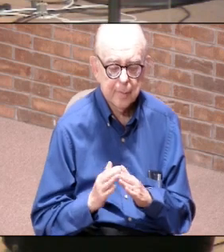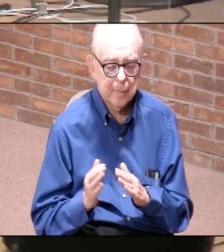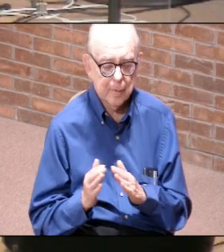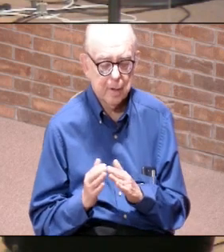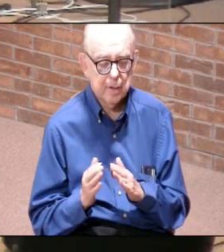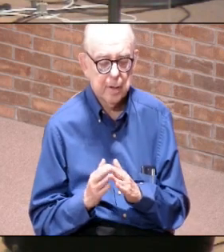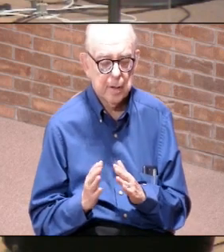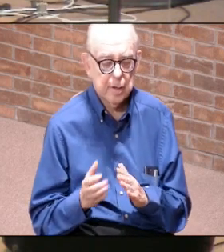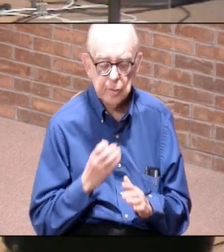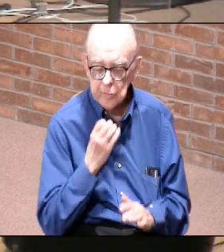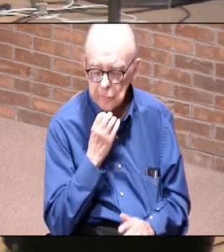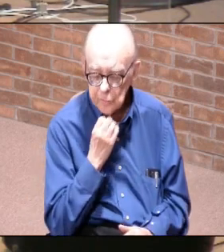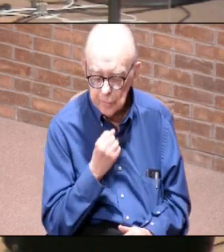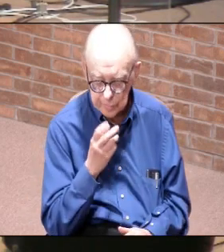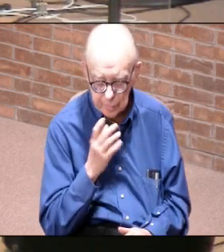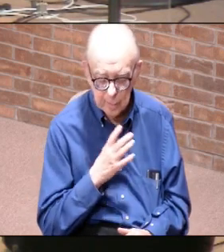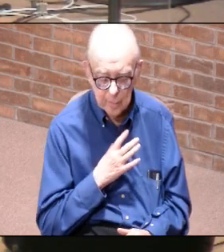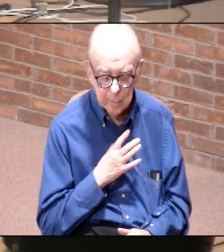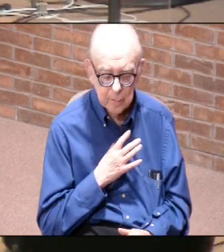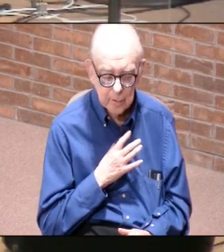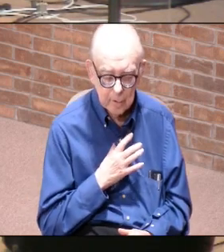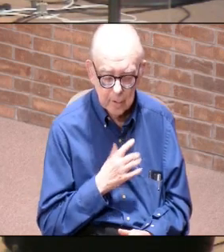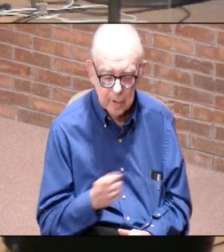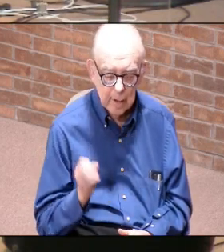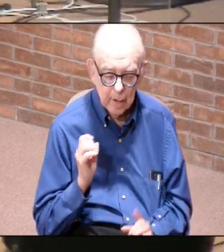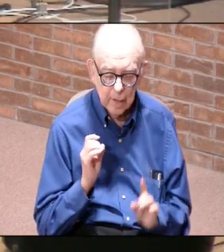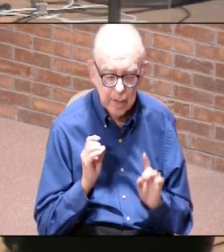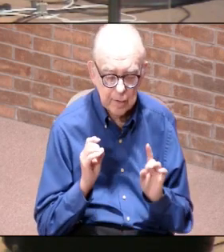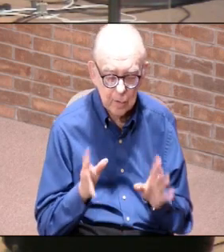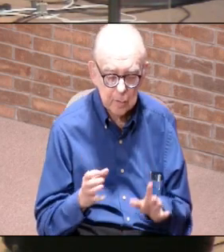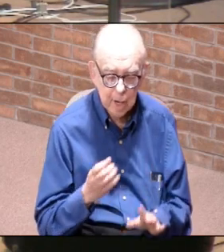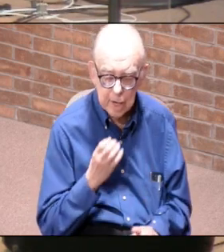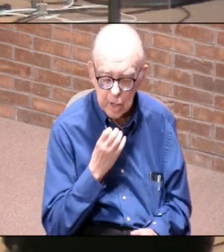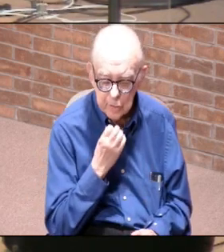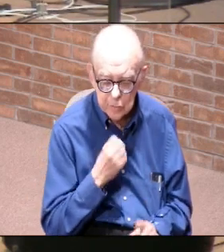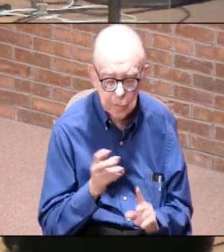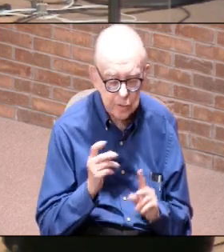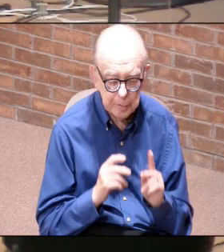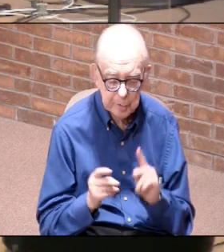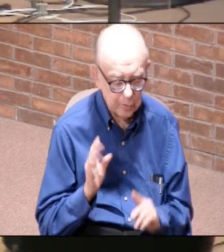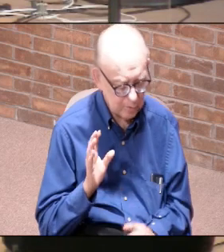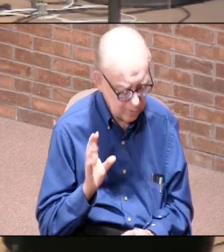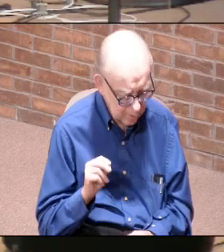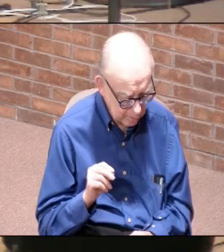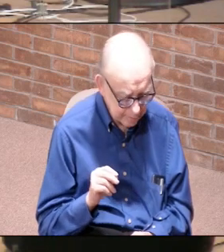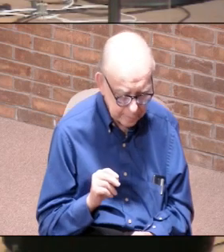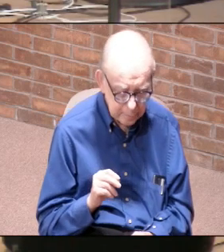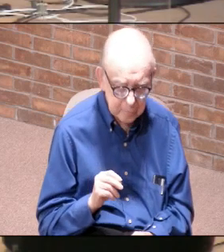He's Jewish. They don't like Jewish people.